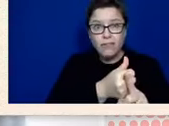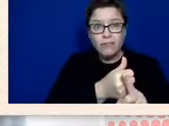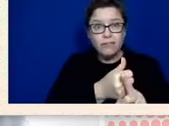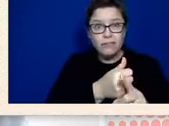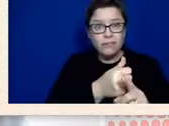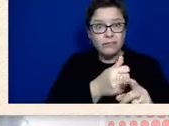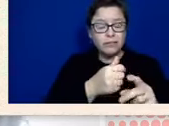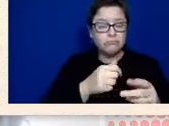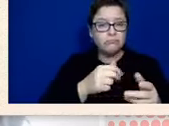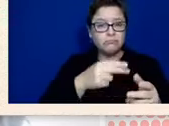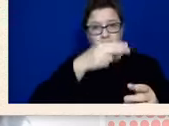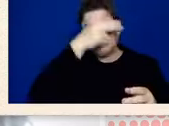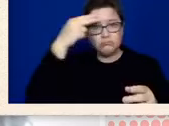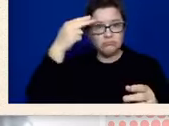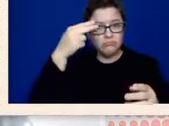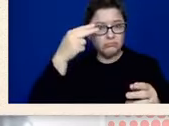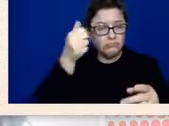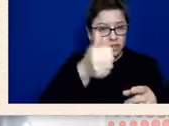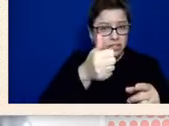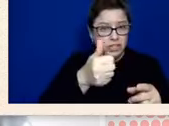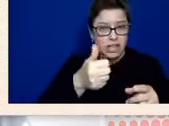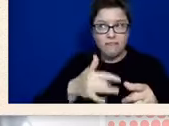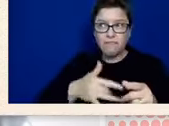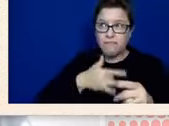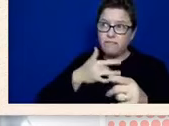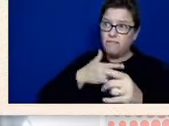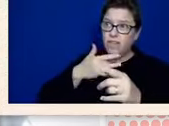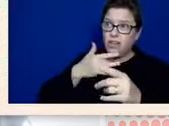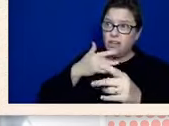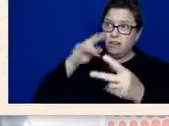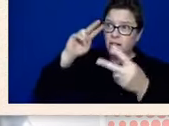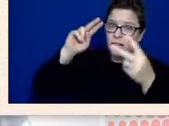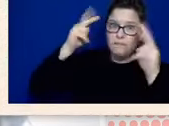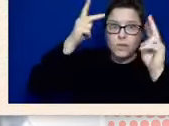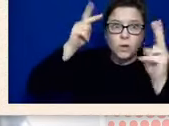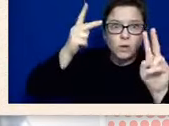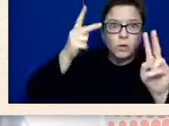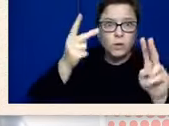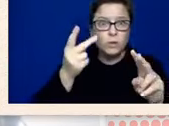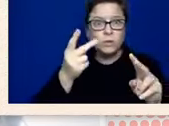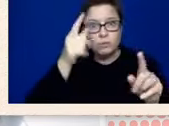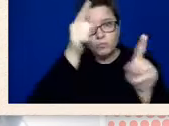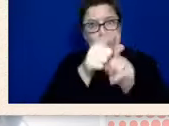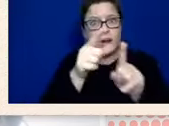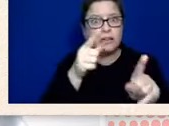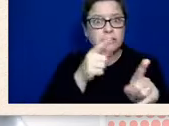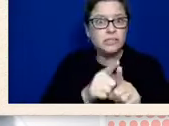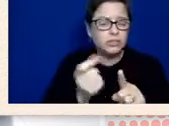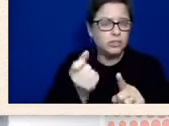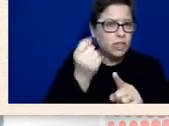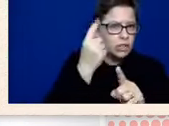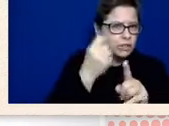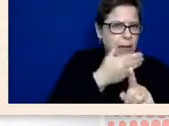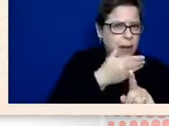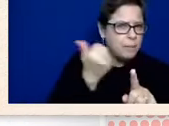Um, did they understand it like later on, like getting to know a little bit, better about you?